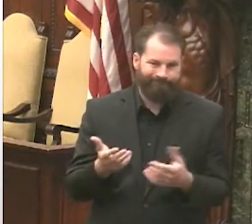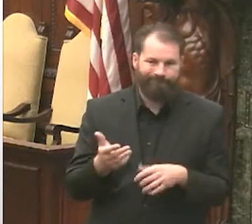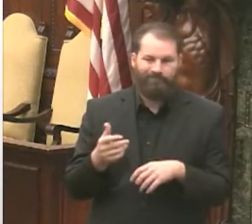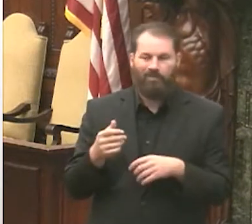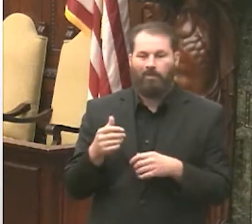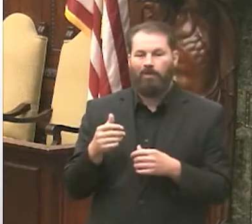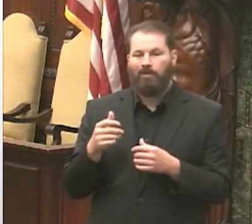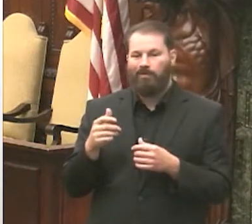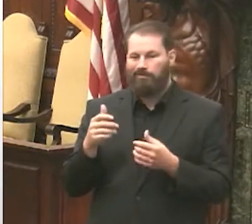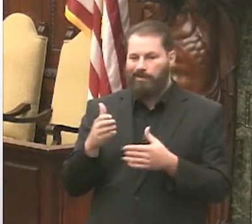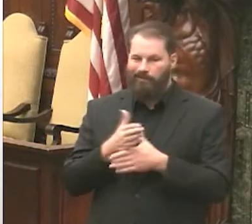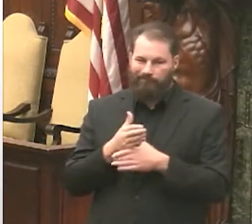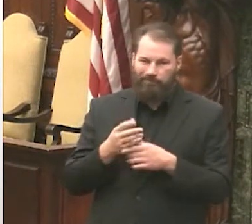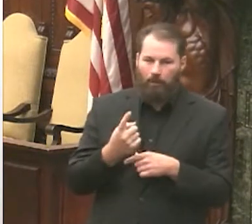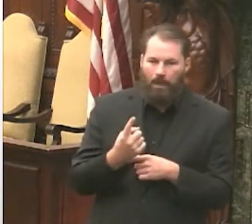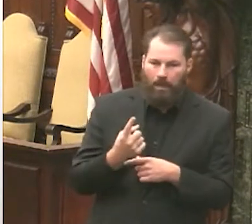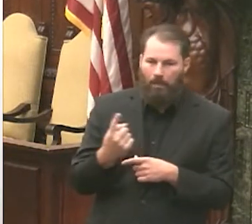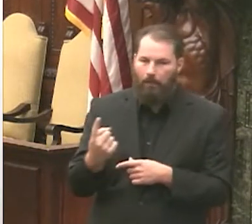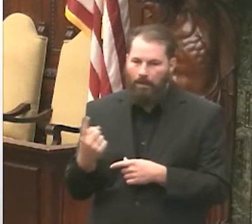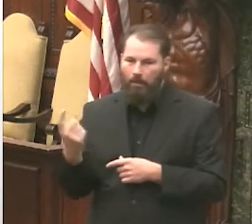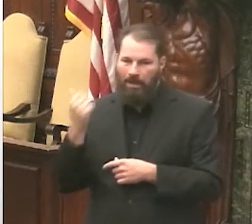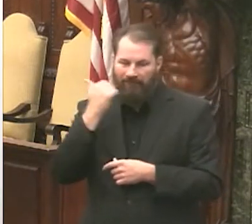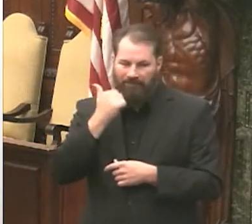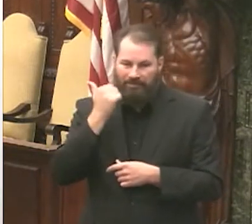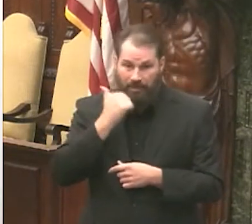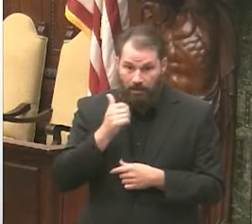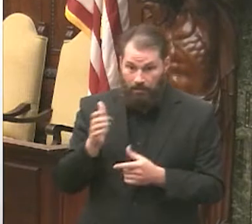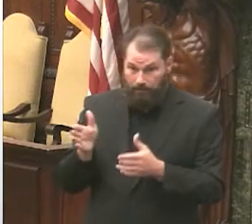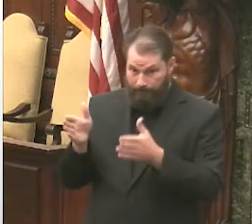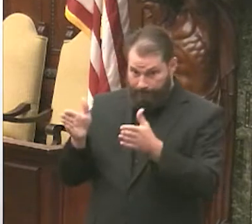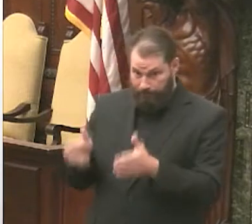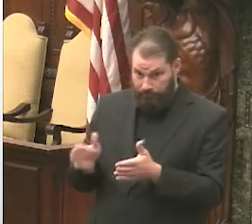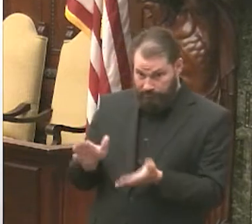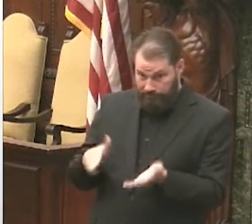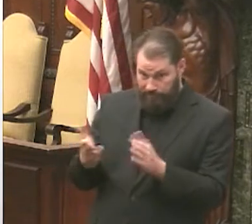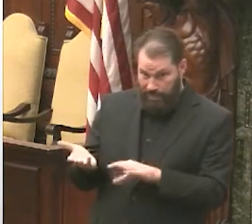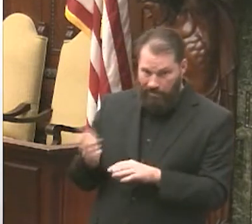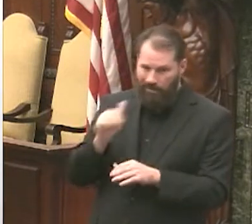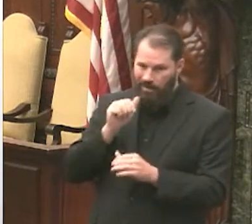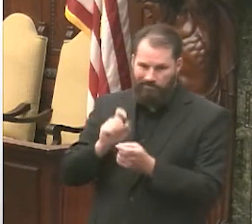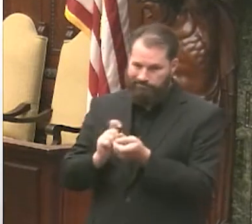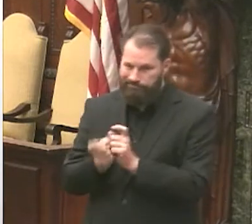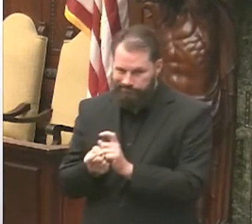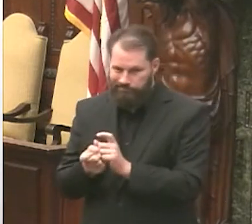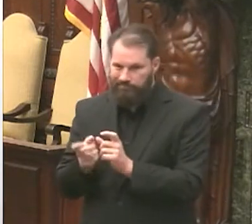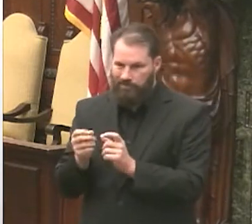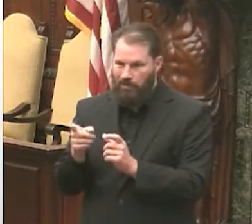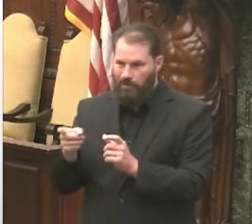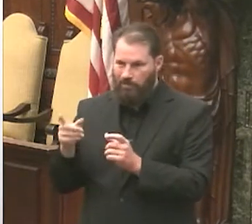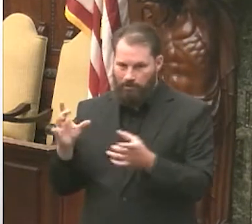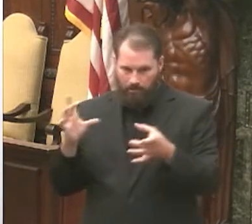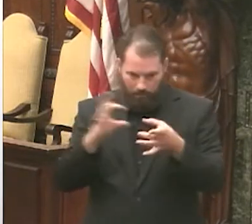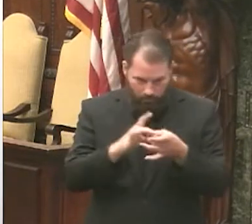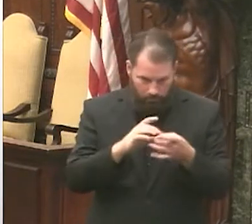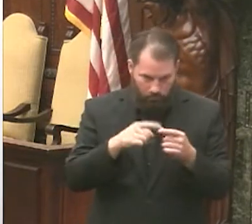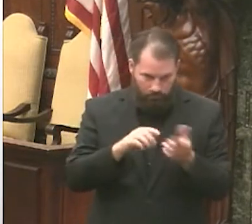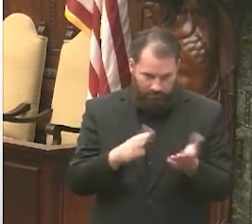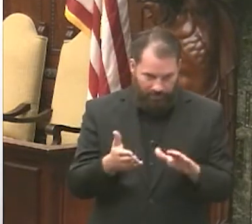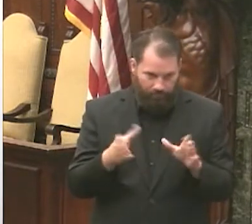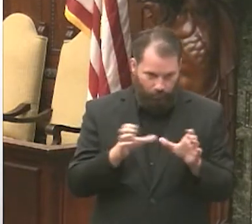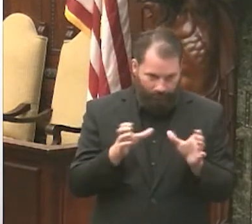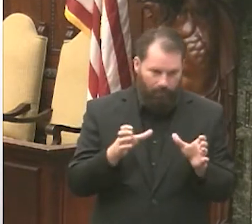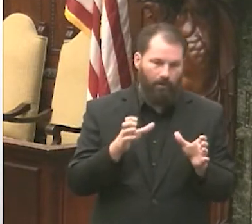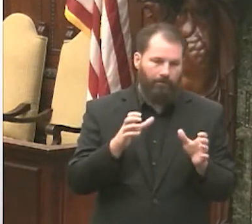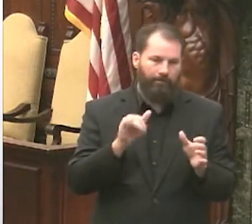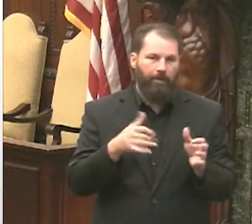which the person dies, and that's not going to change with these other changes. That's what's happening in Philadelphia. Now, in Pennsylvania as a whole, you're seeing the daily case